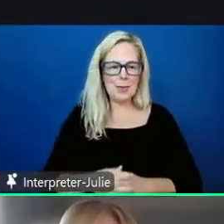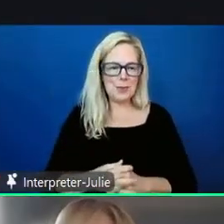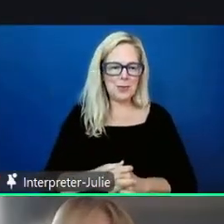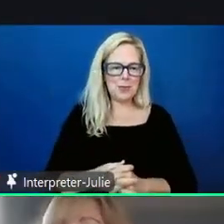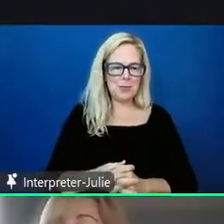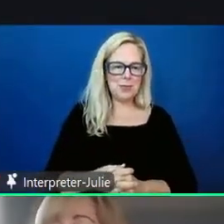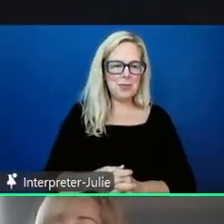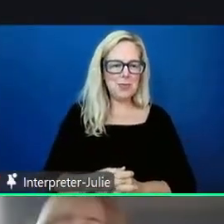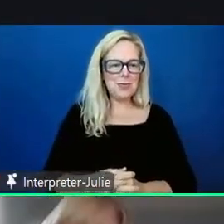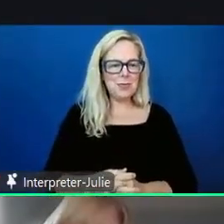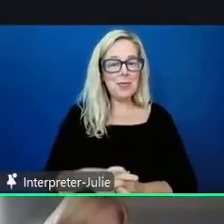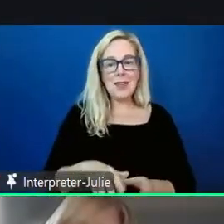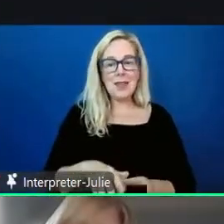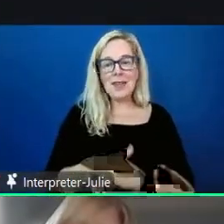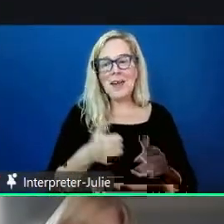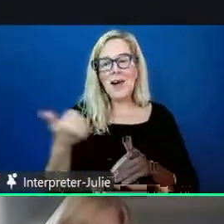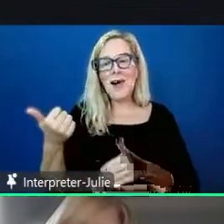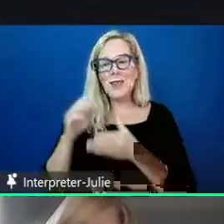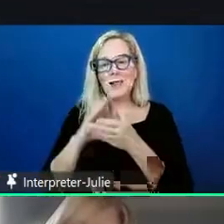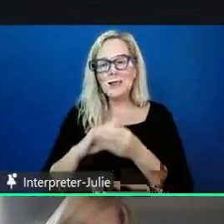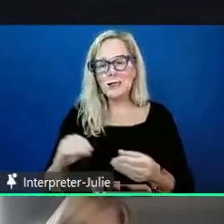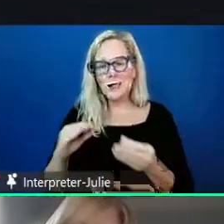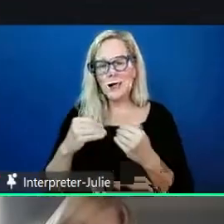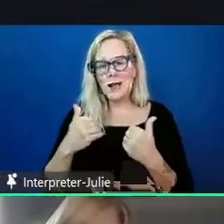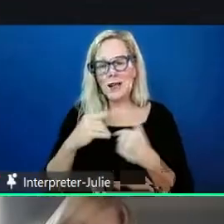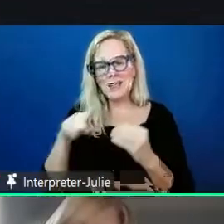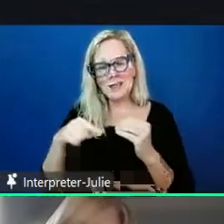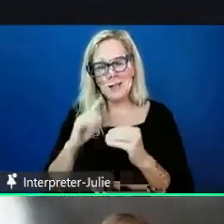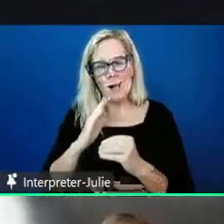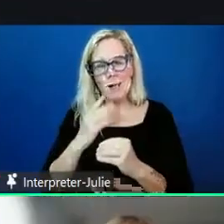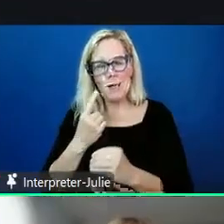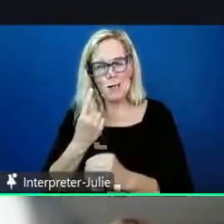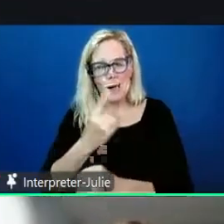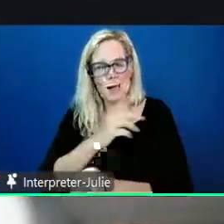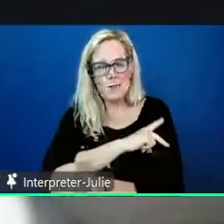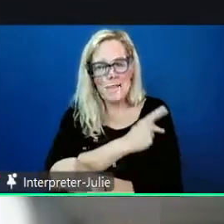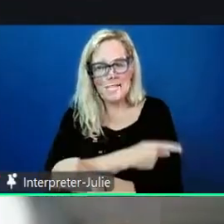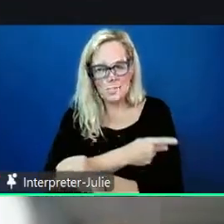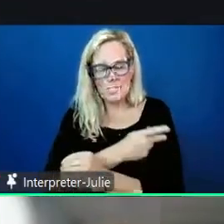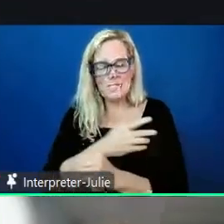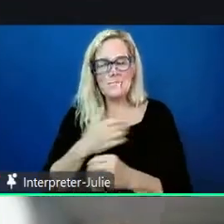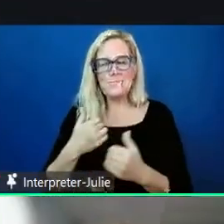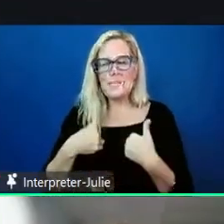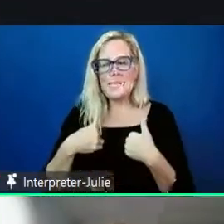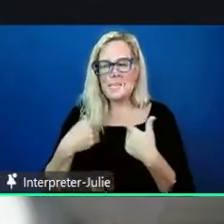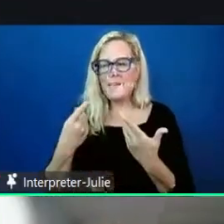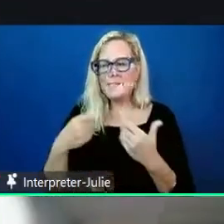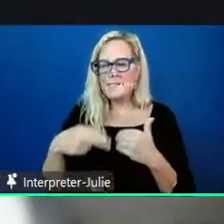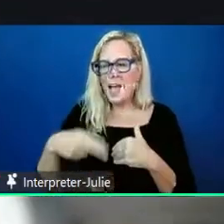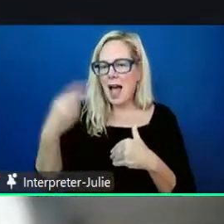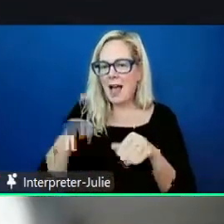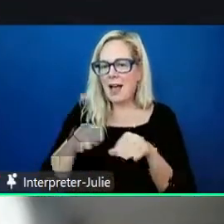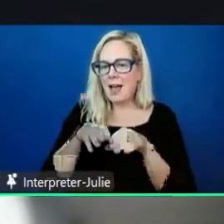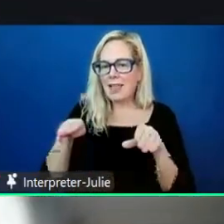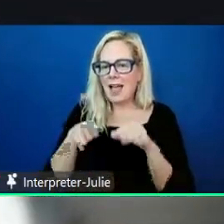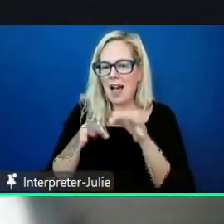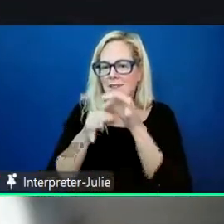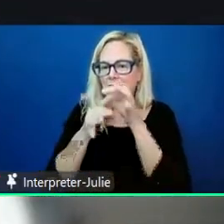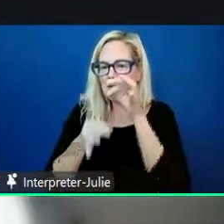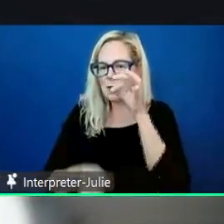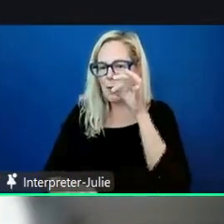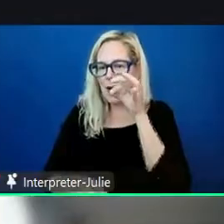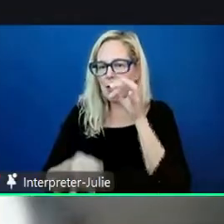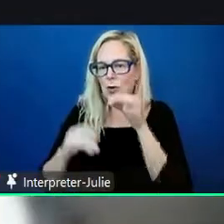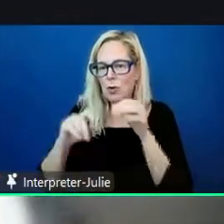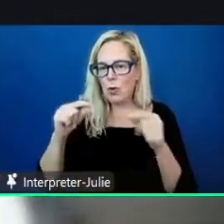a patient that came to Ohio Health. He has a high-level spinal cord injury, and it was about him talking